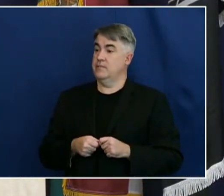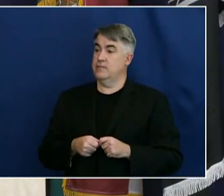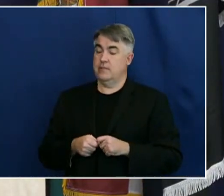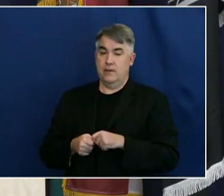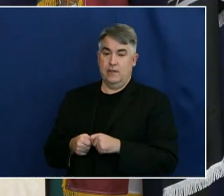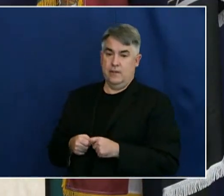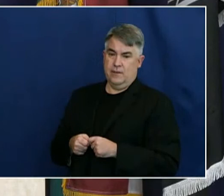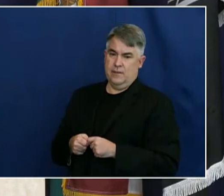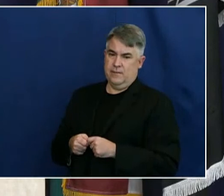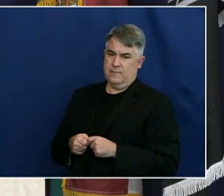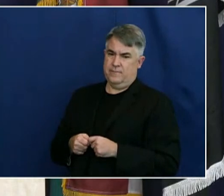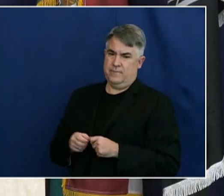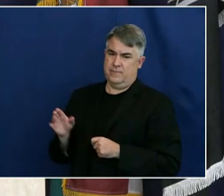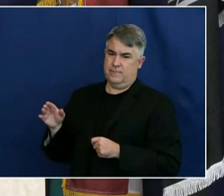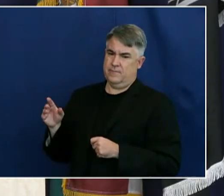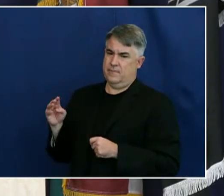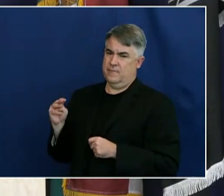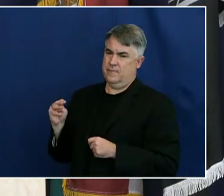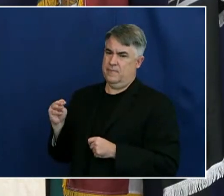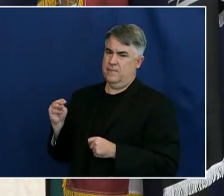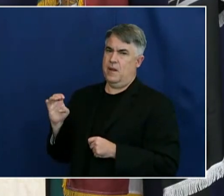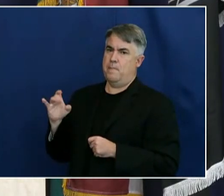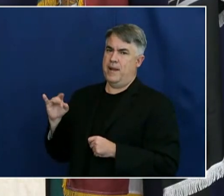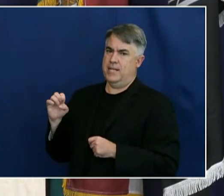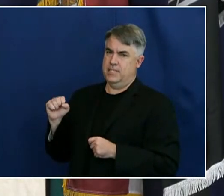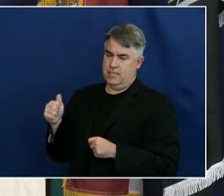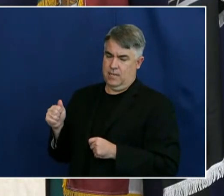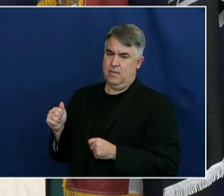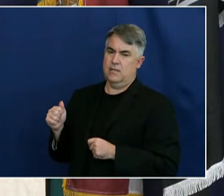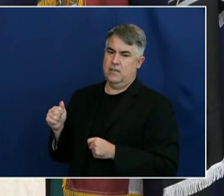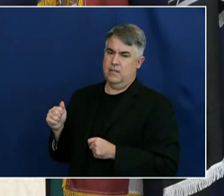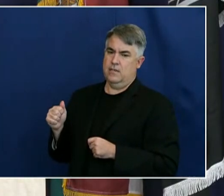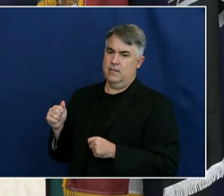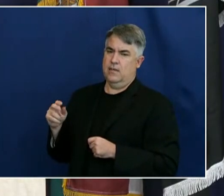This next question is from Melissa Adan with NBC7.